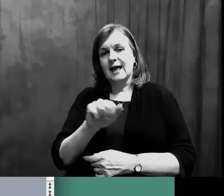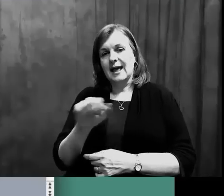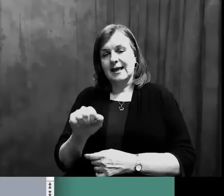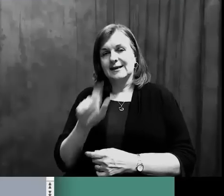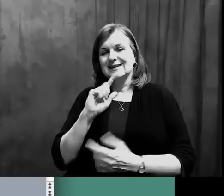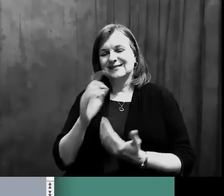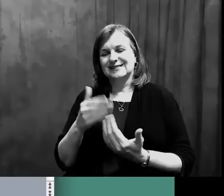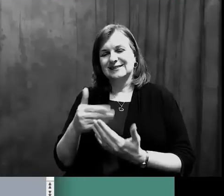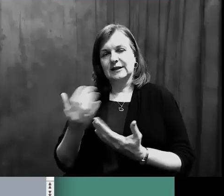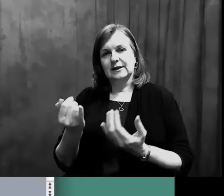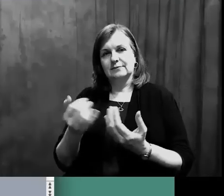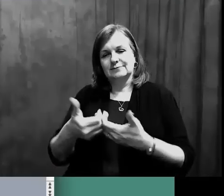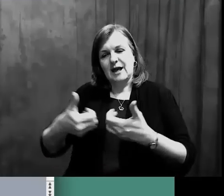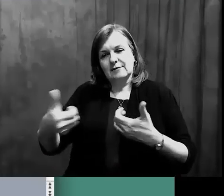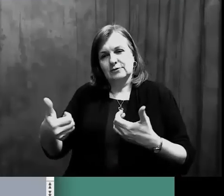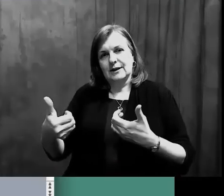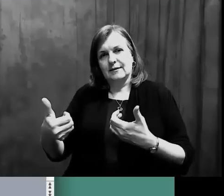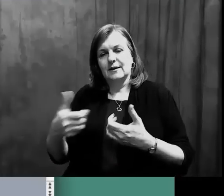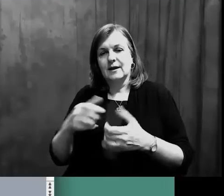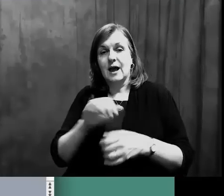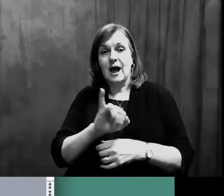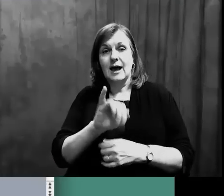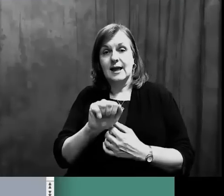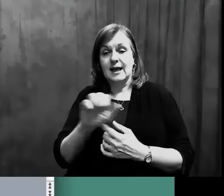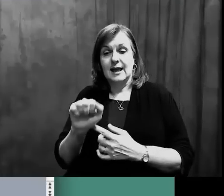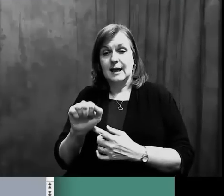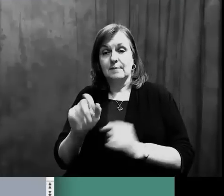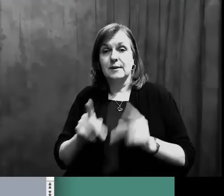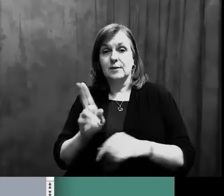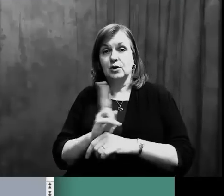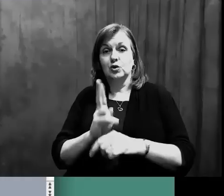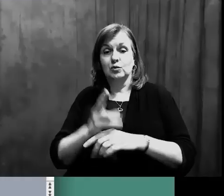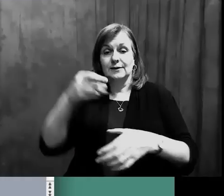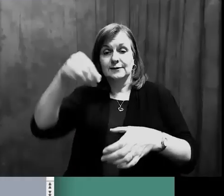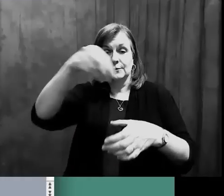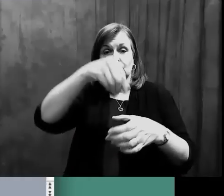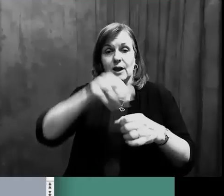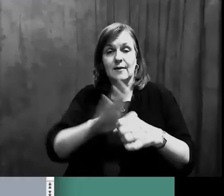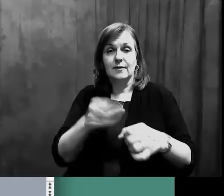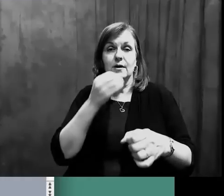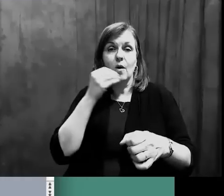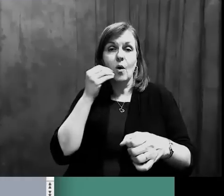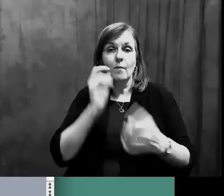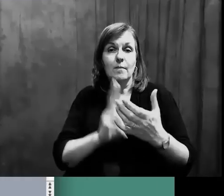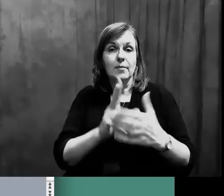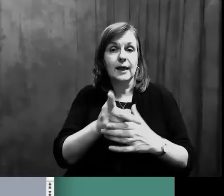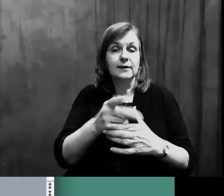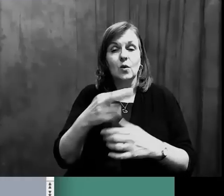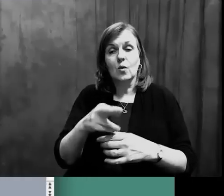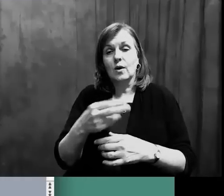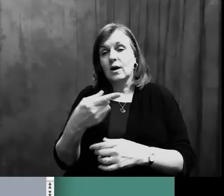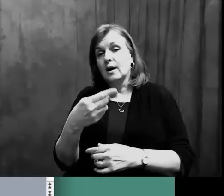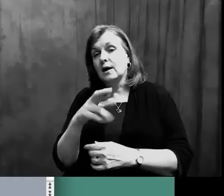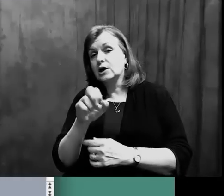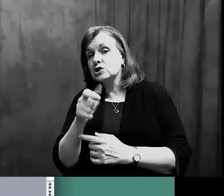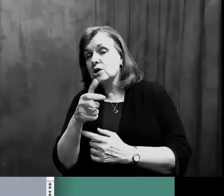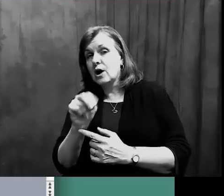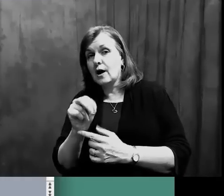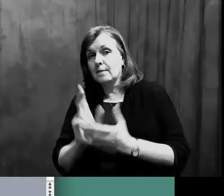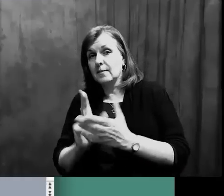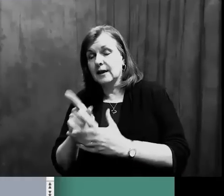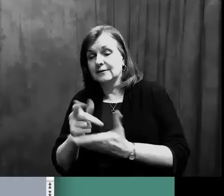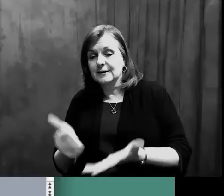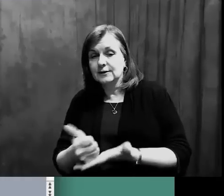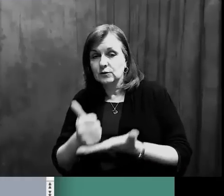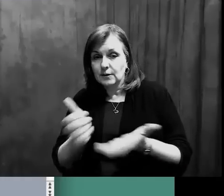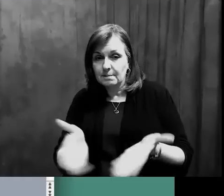easily isolated. IAA is a hormone that many people will actually use on houseplants and garden plants to